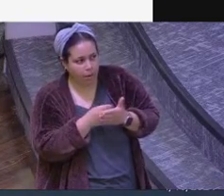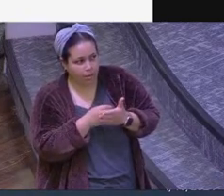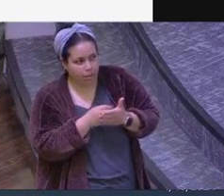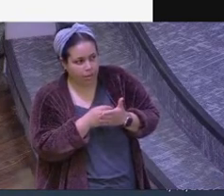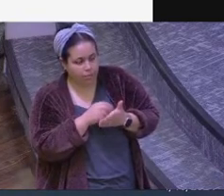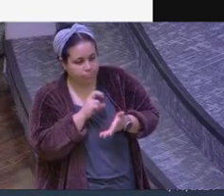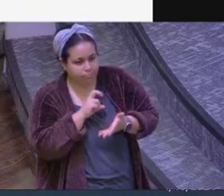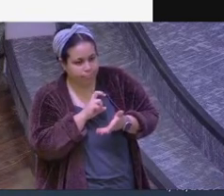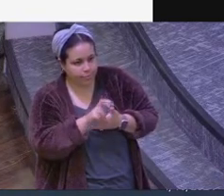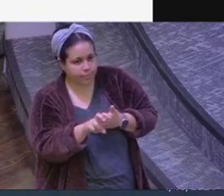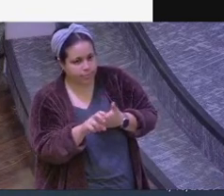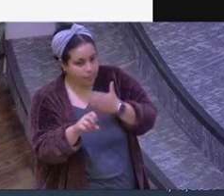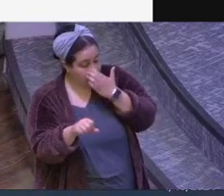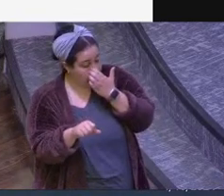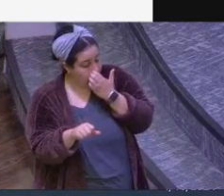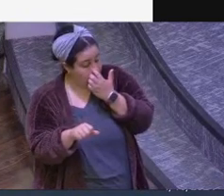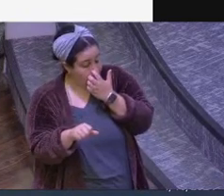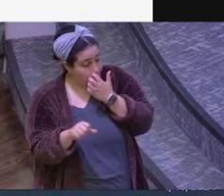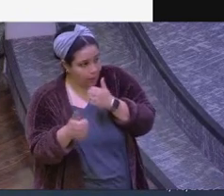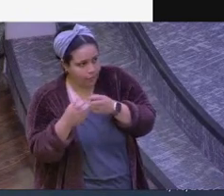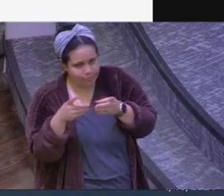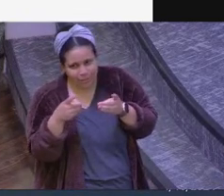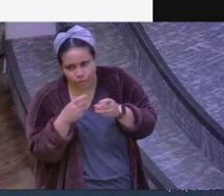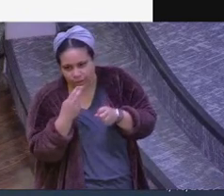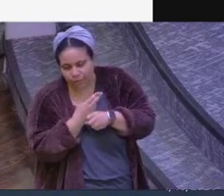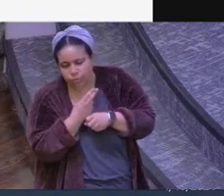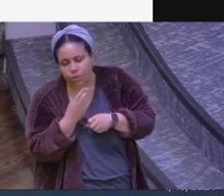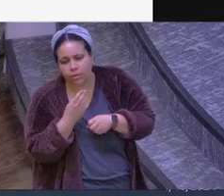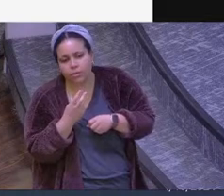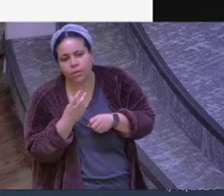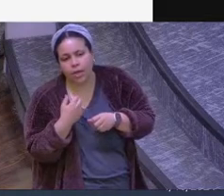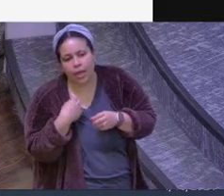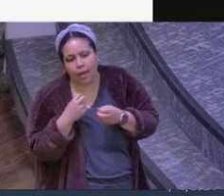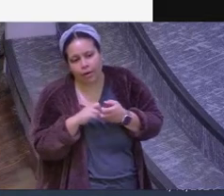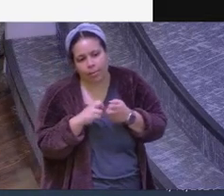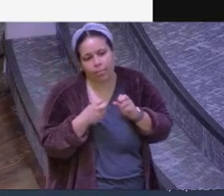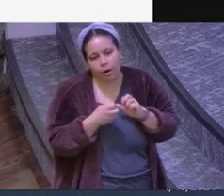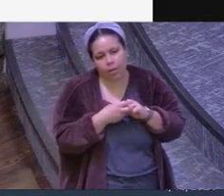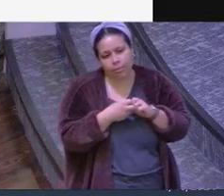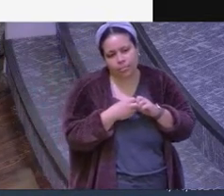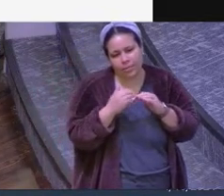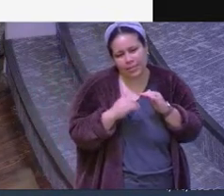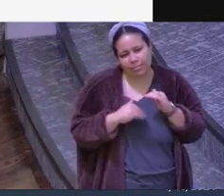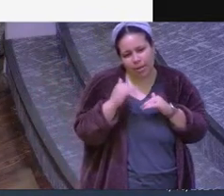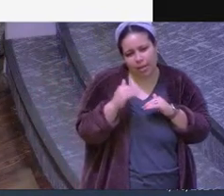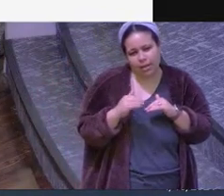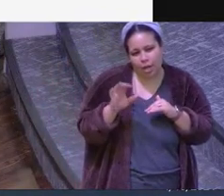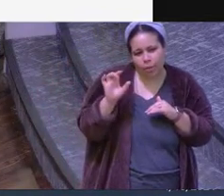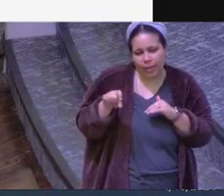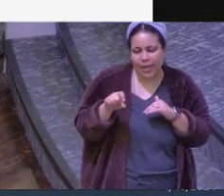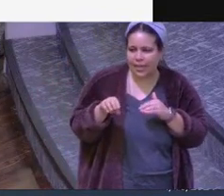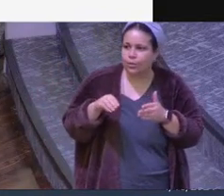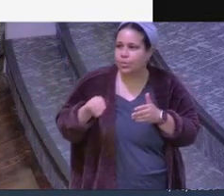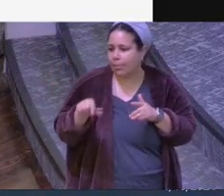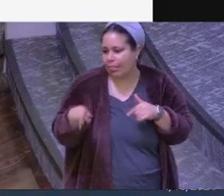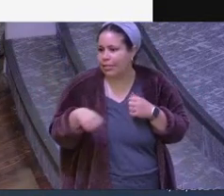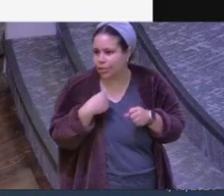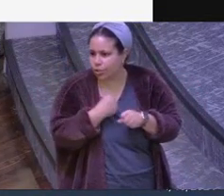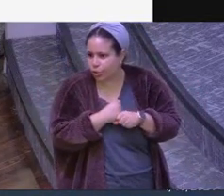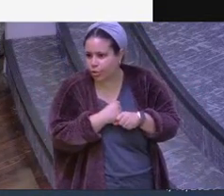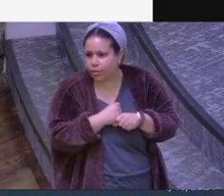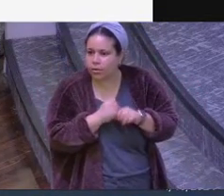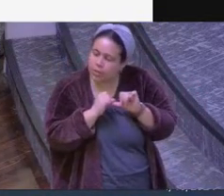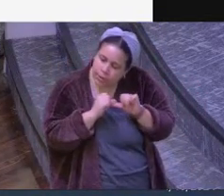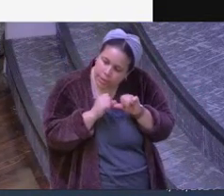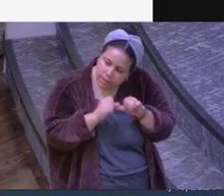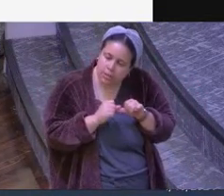that at other districts. It allows us to, if we have a project that's going to span over a year, we don't have to worry about, we got to get it all spent this year, so we can